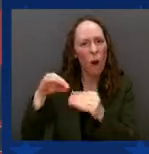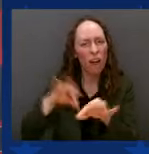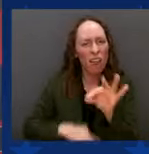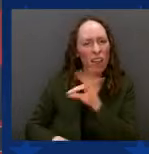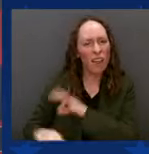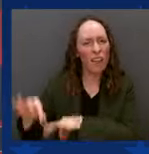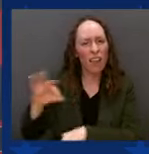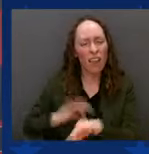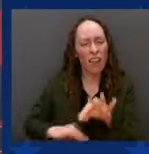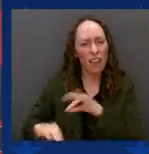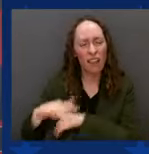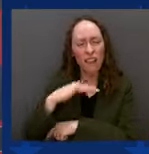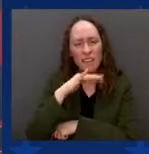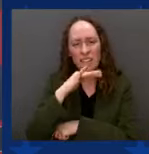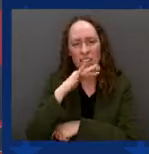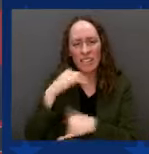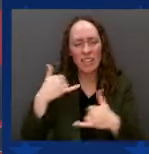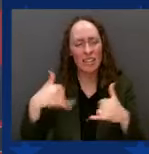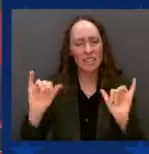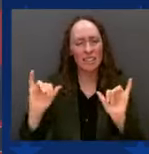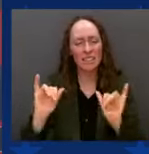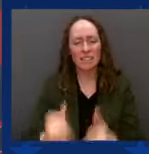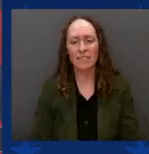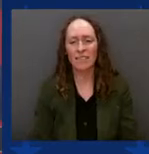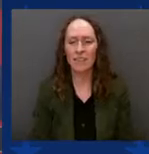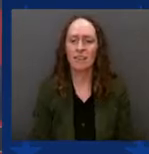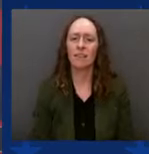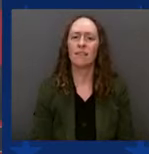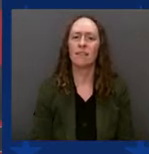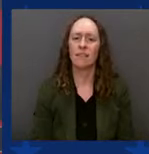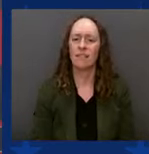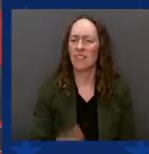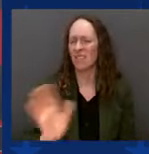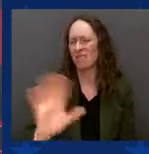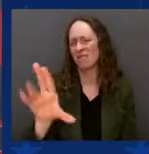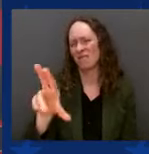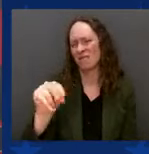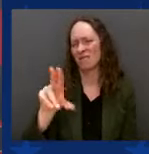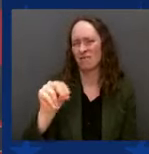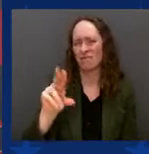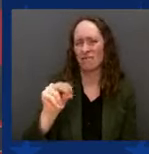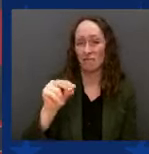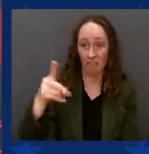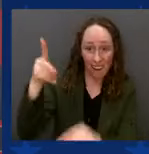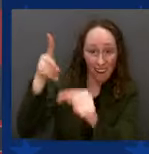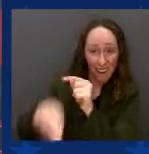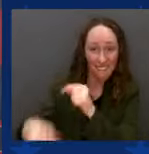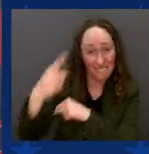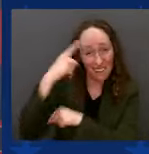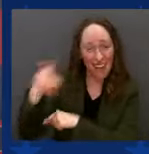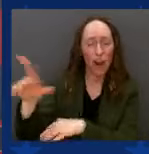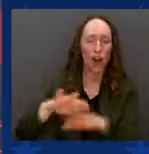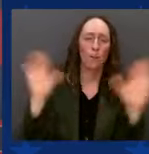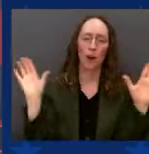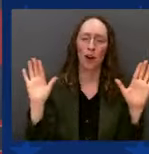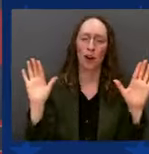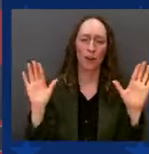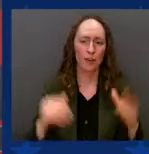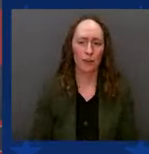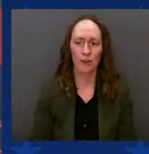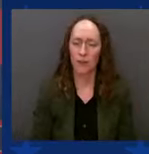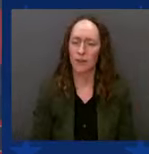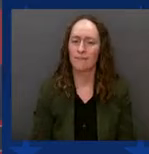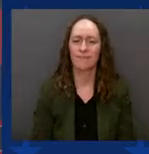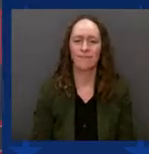a lot of progress with Republican help as well. Sadly, from what I'm hearing, House Representative these days, they're suggesting